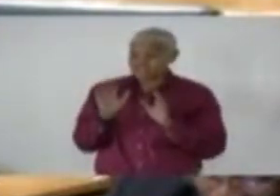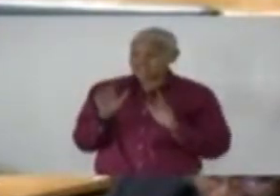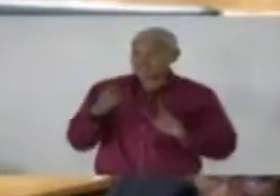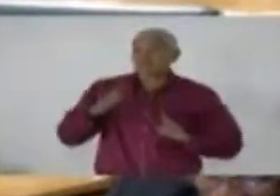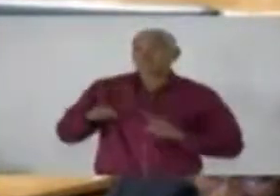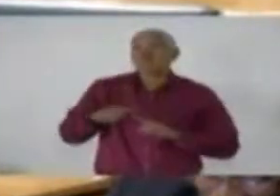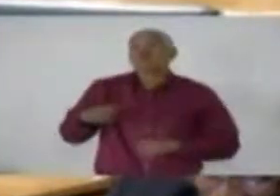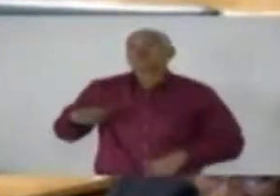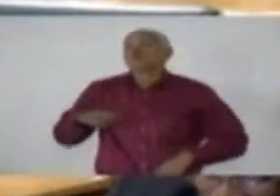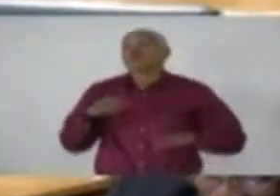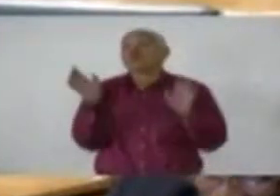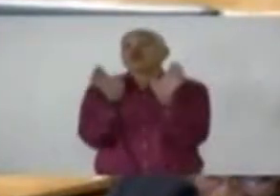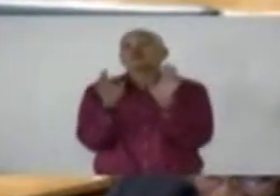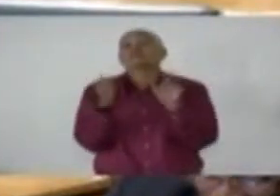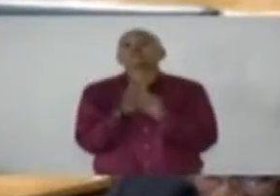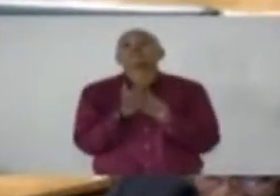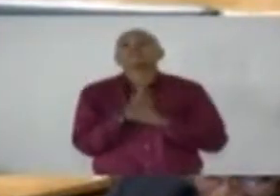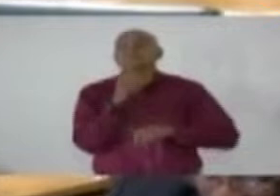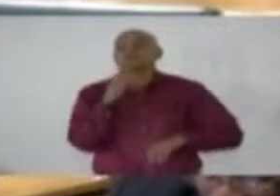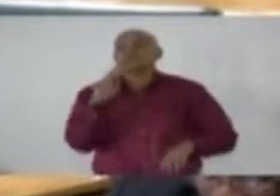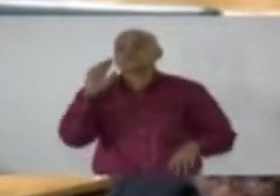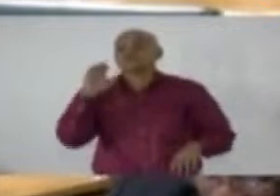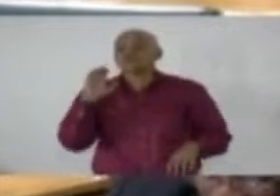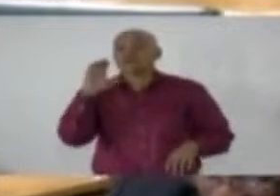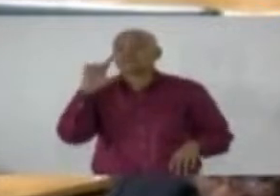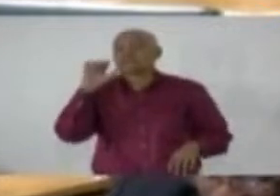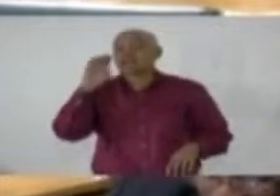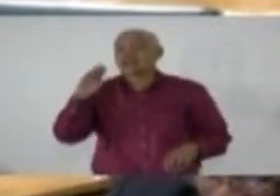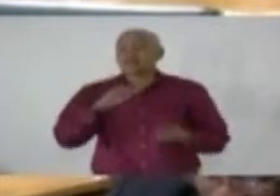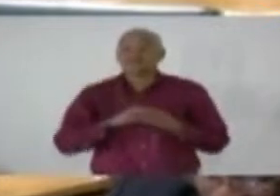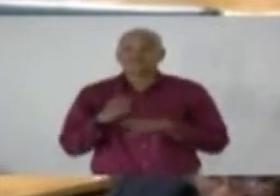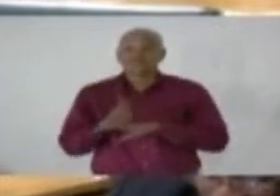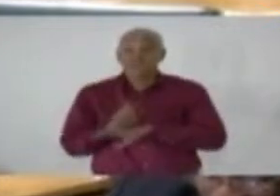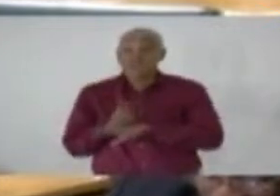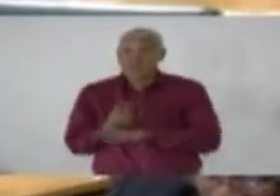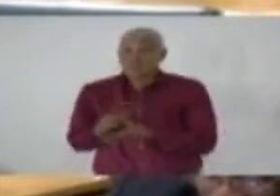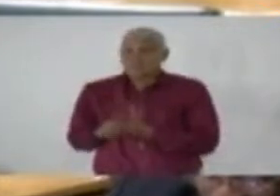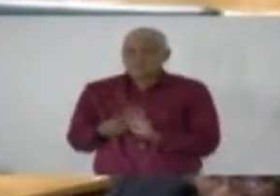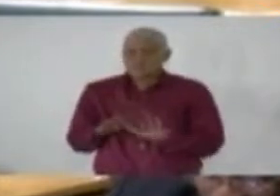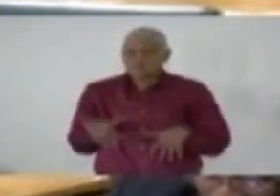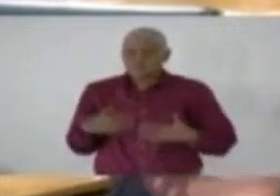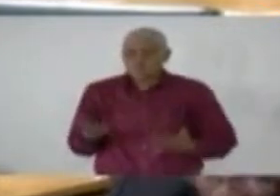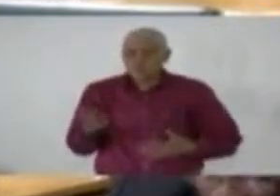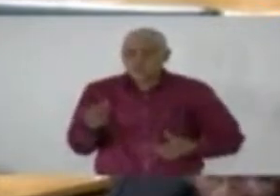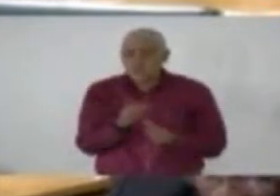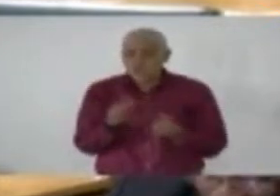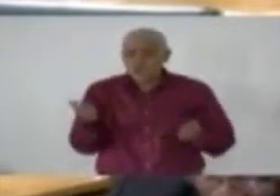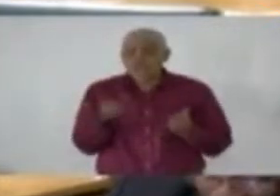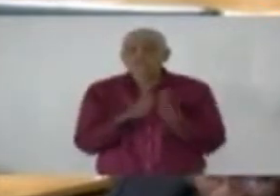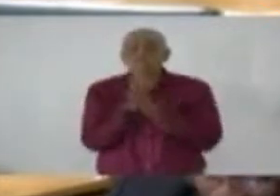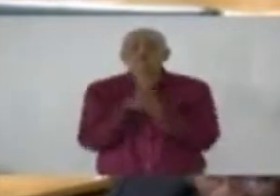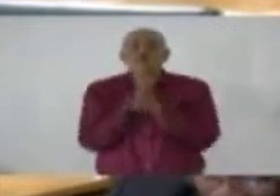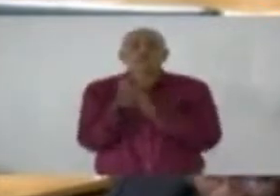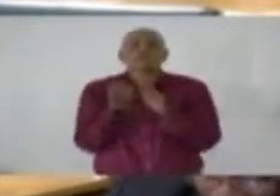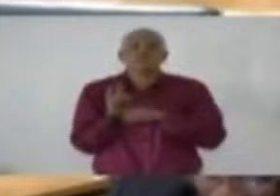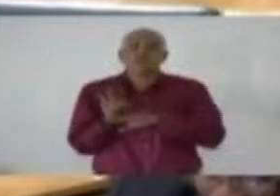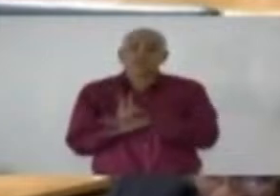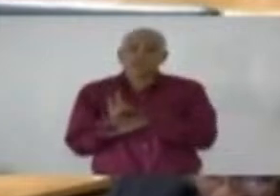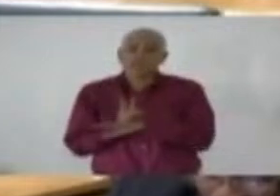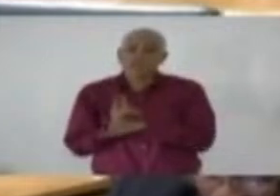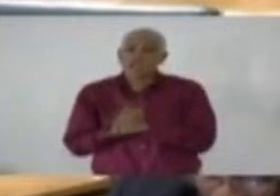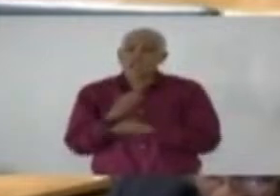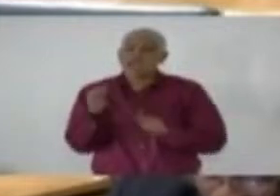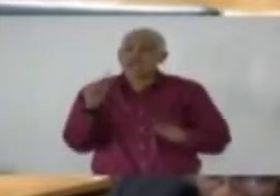When we accredited the rice lab in Guyana, it meant that any rice from Guyana or any